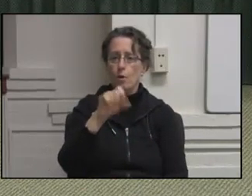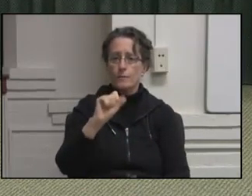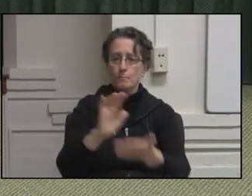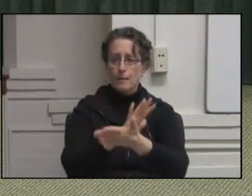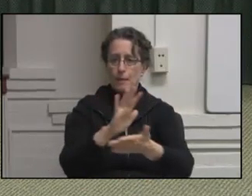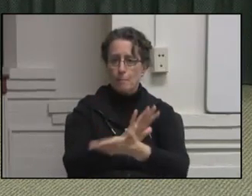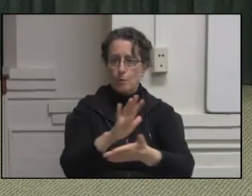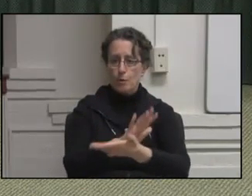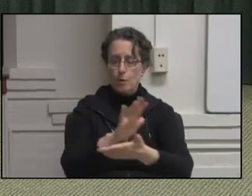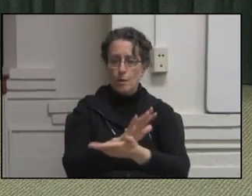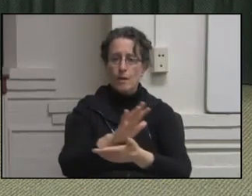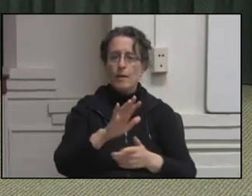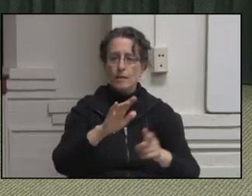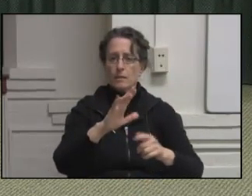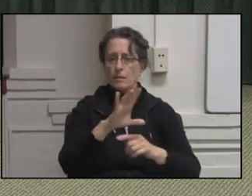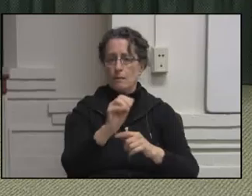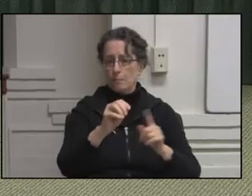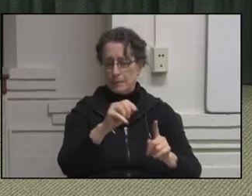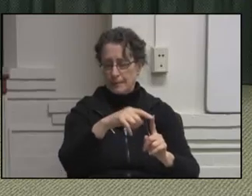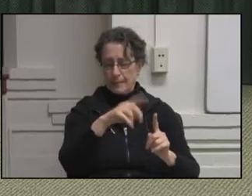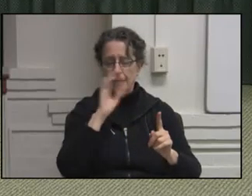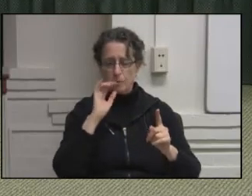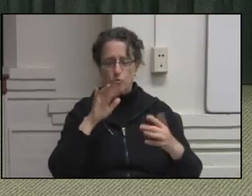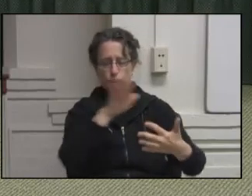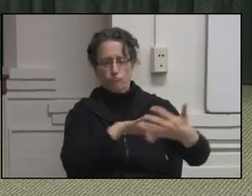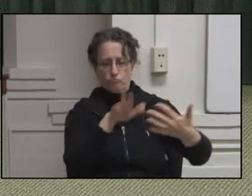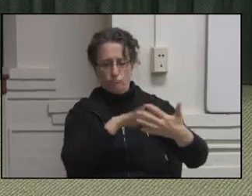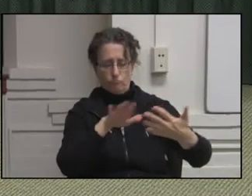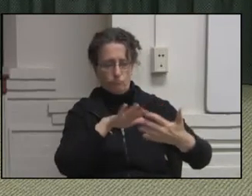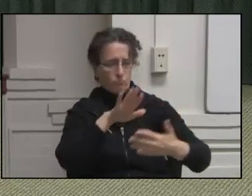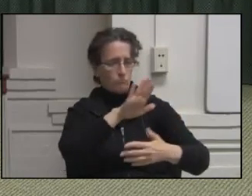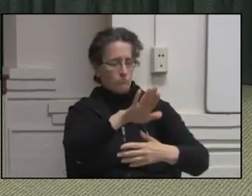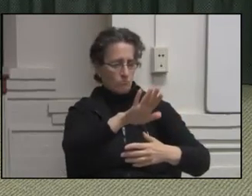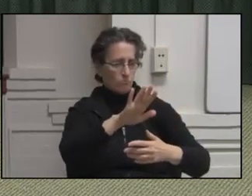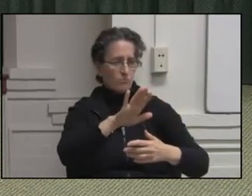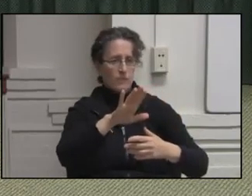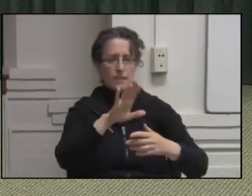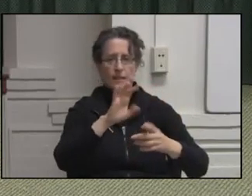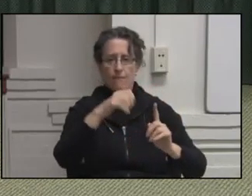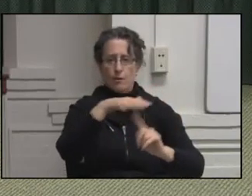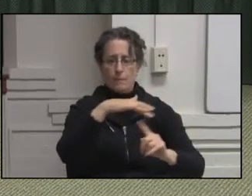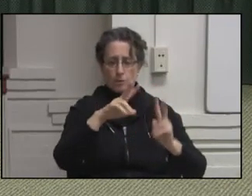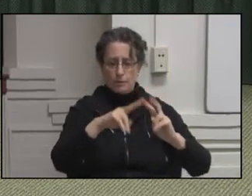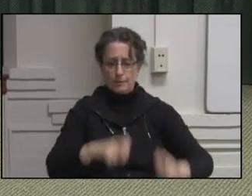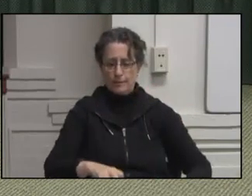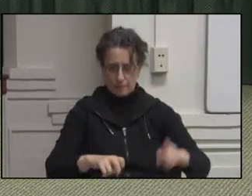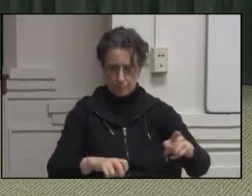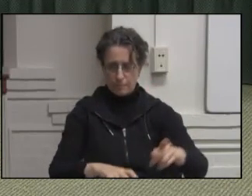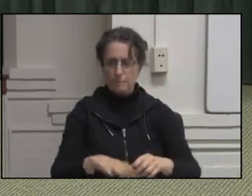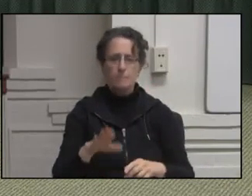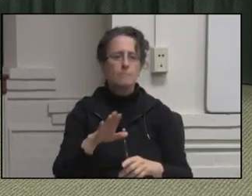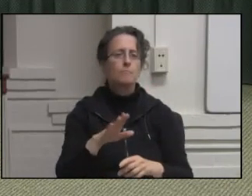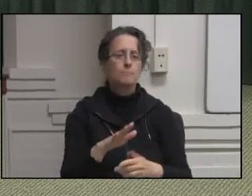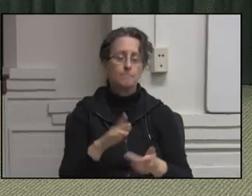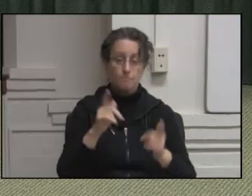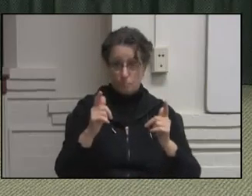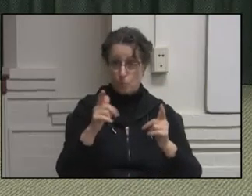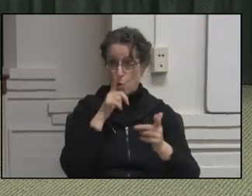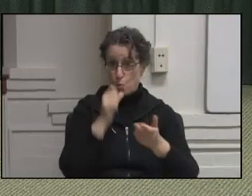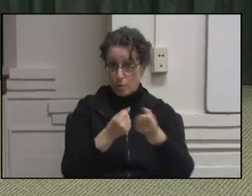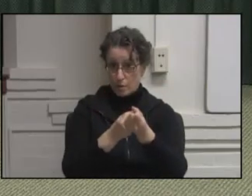a contract with Stone Environmental of Montpelier, Vermont, for a phase two environmental assessment at Long Falls Paperboard. All in favor